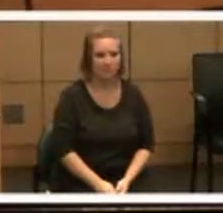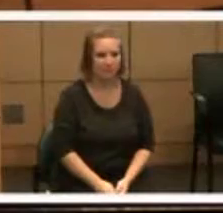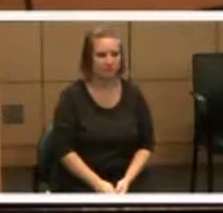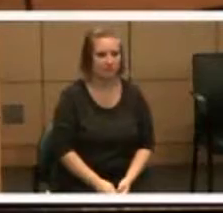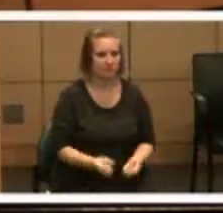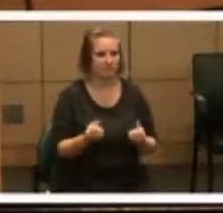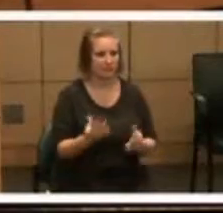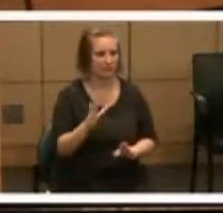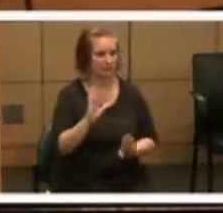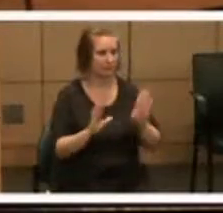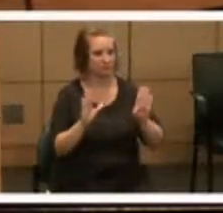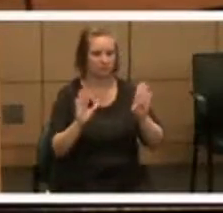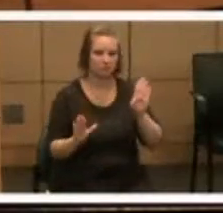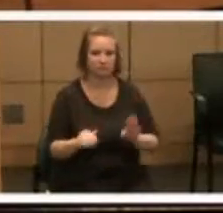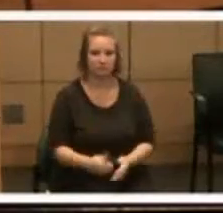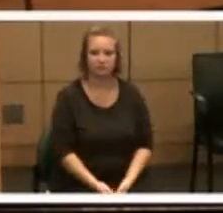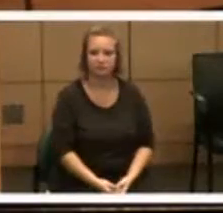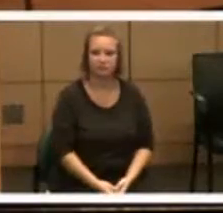You too.